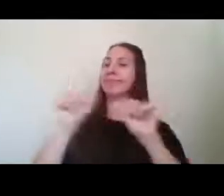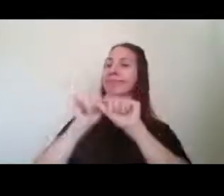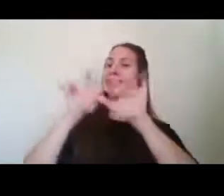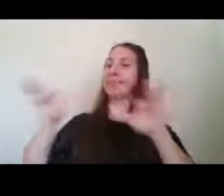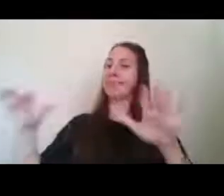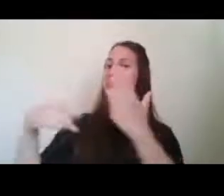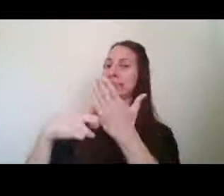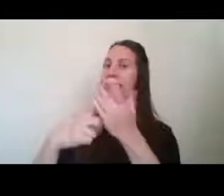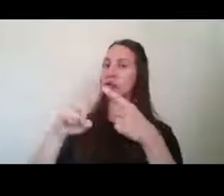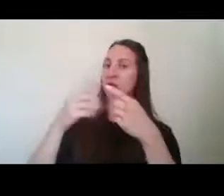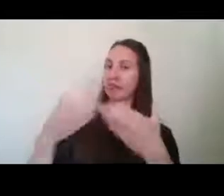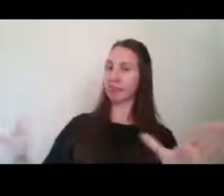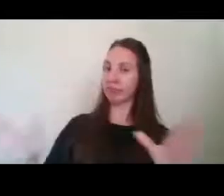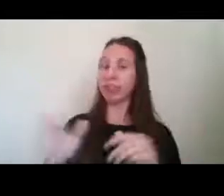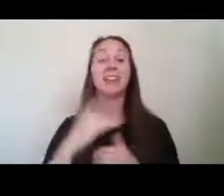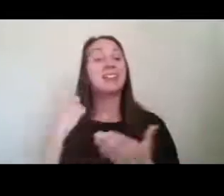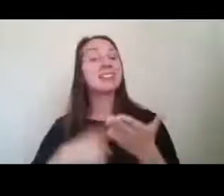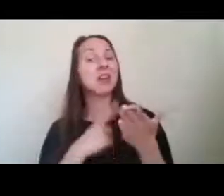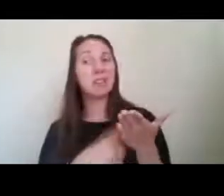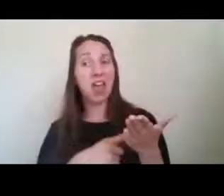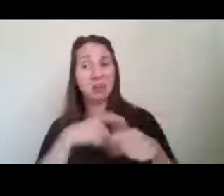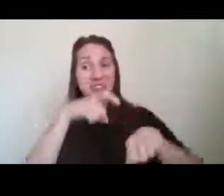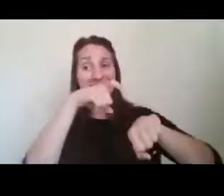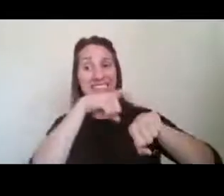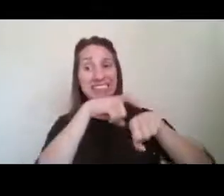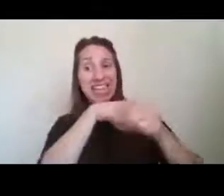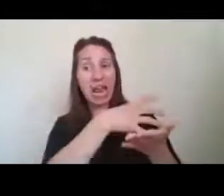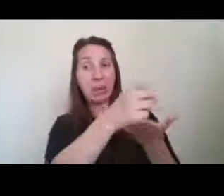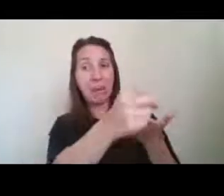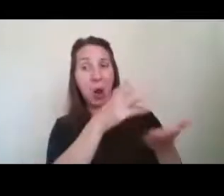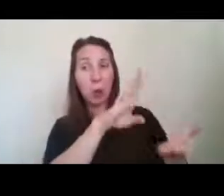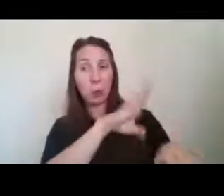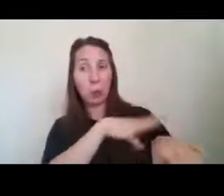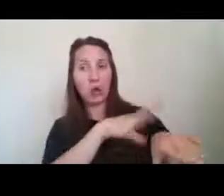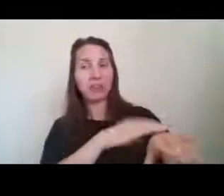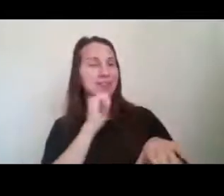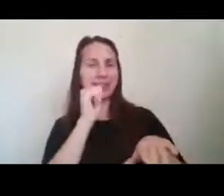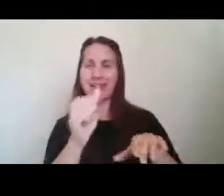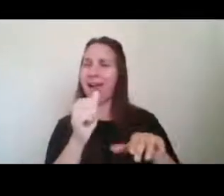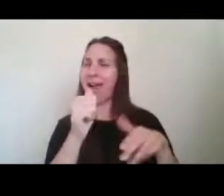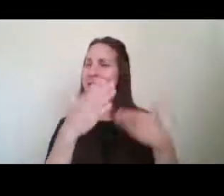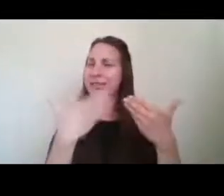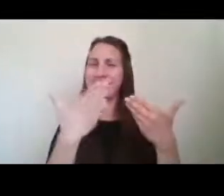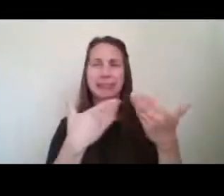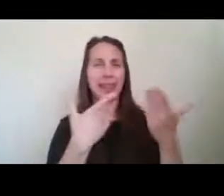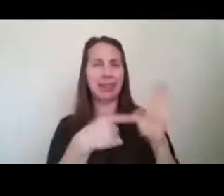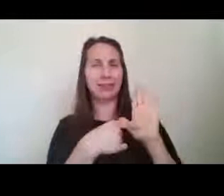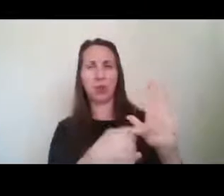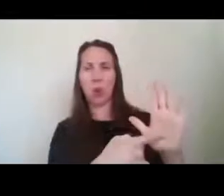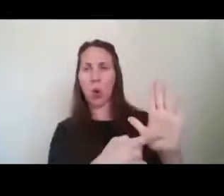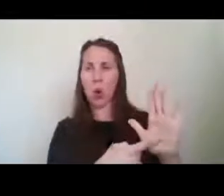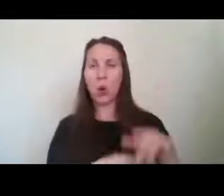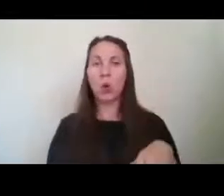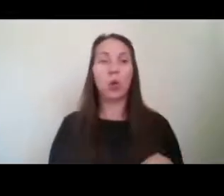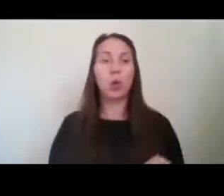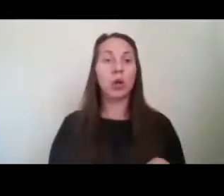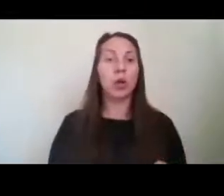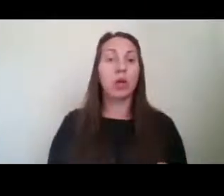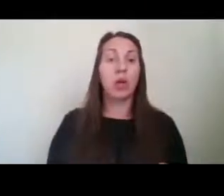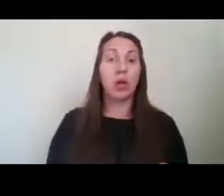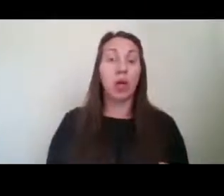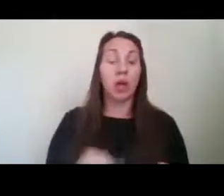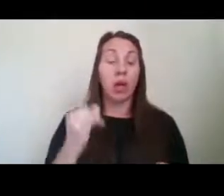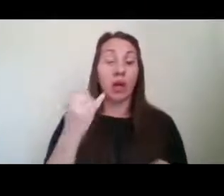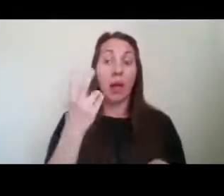warning isn't clearly identifiable on the screen or with their assistive technology. A blind user's screen reader might not be able to pick up